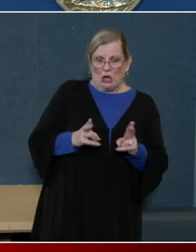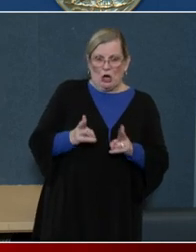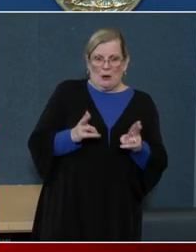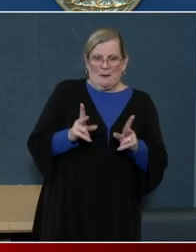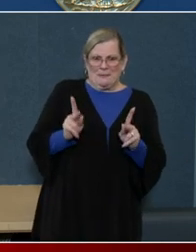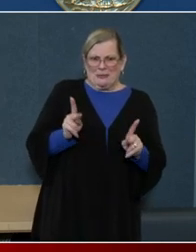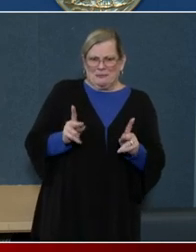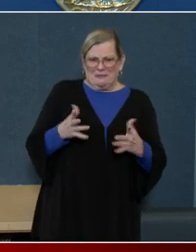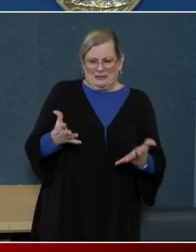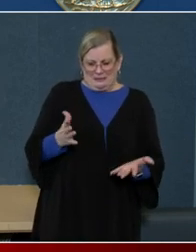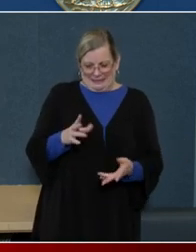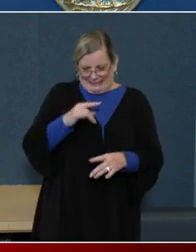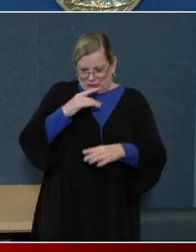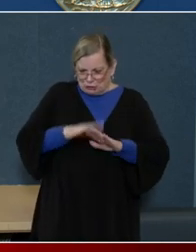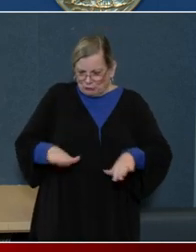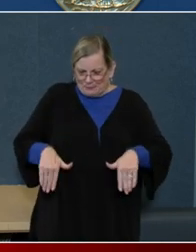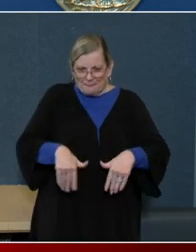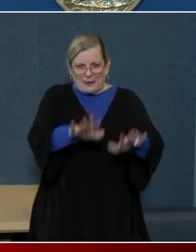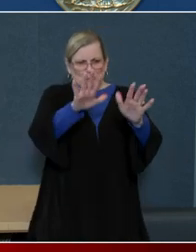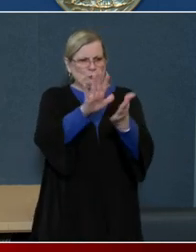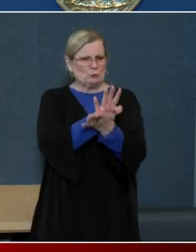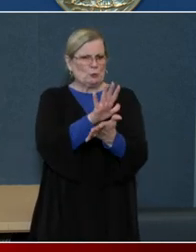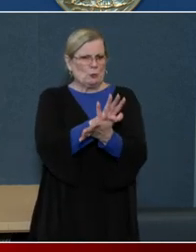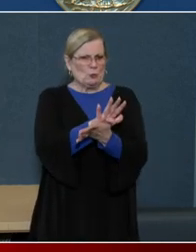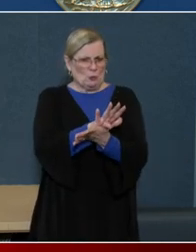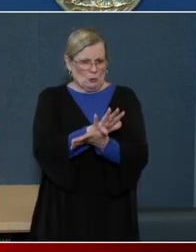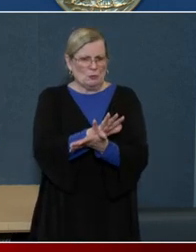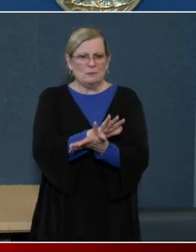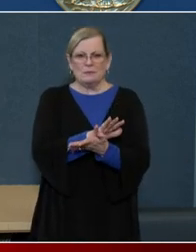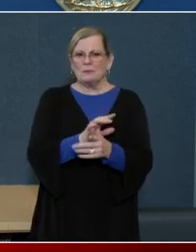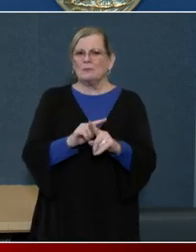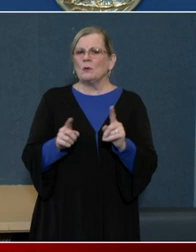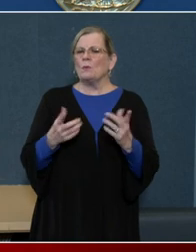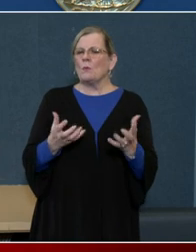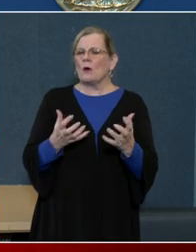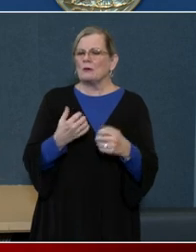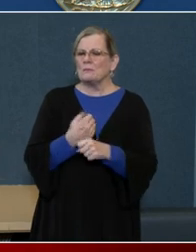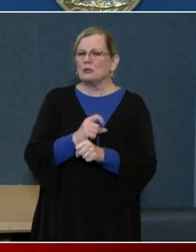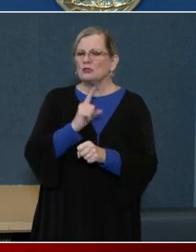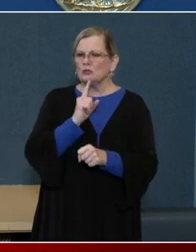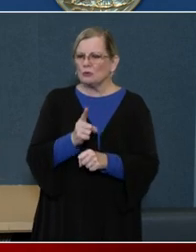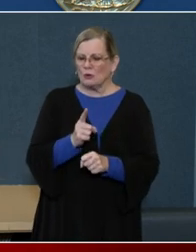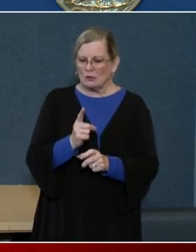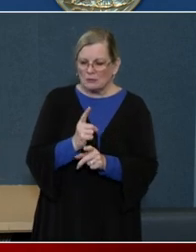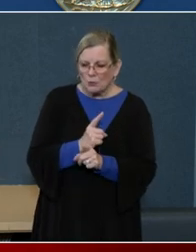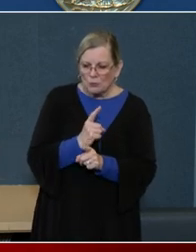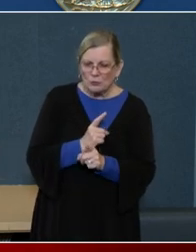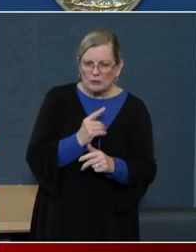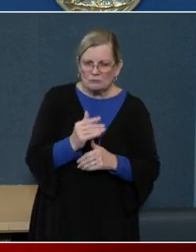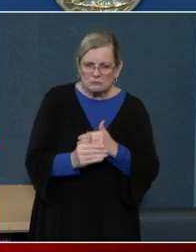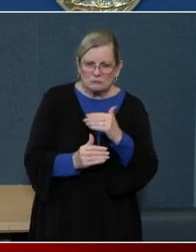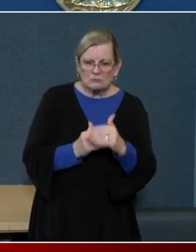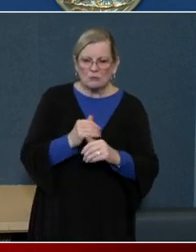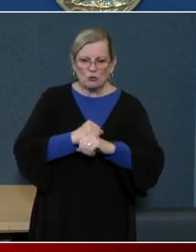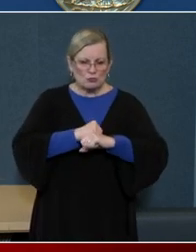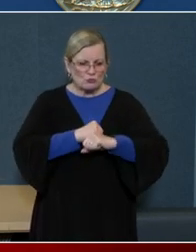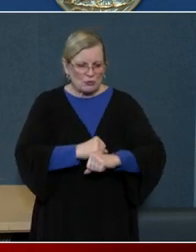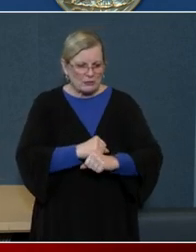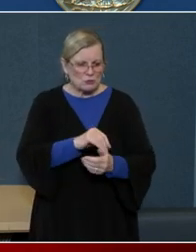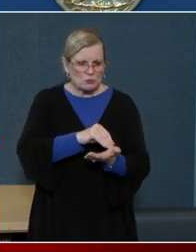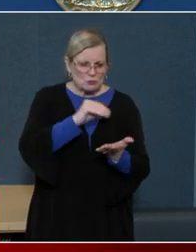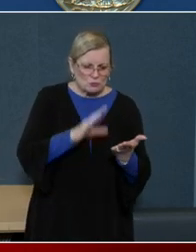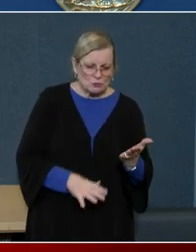safely and with the necessary protocols in place to protect students, to protect our staff, and